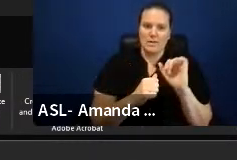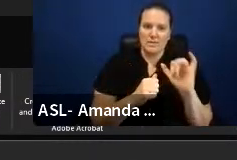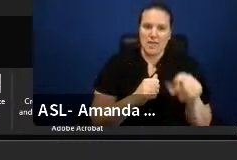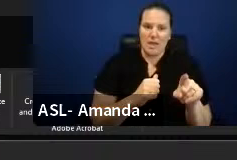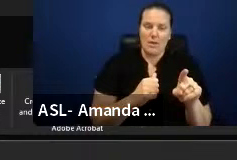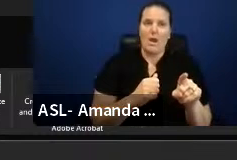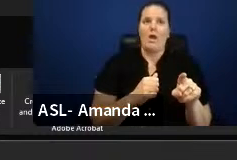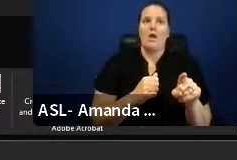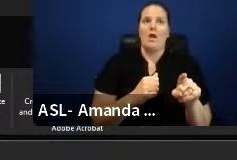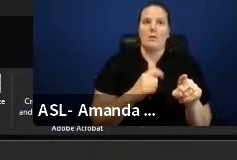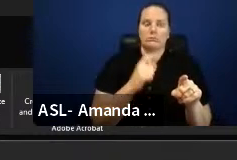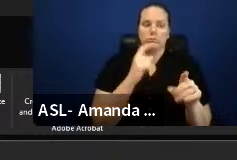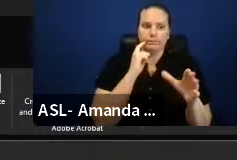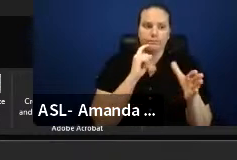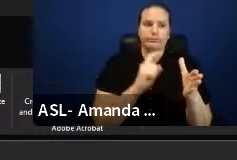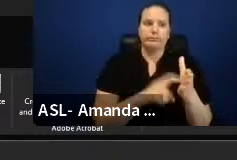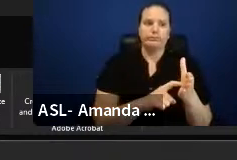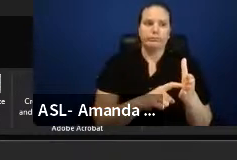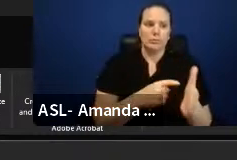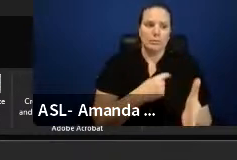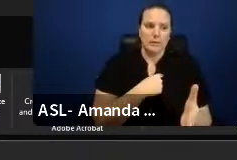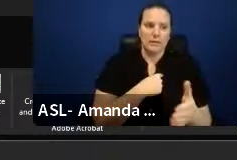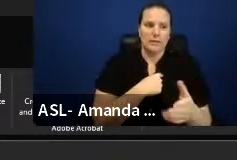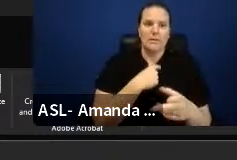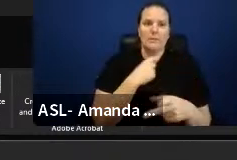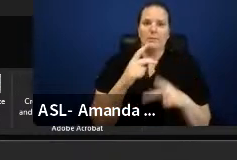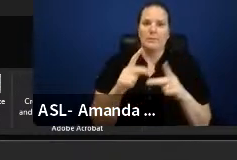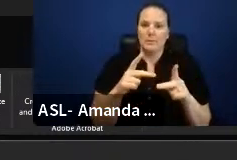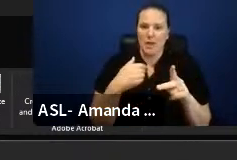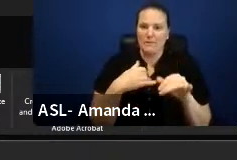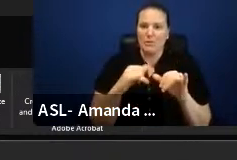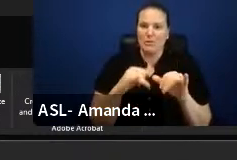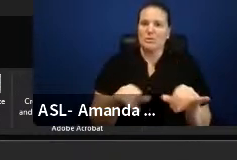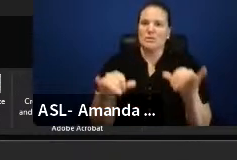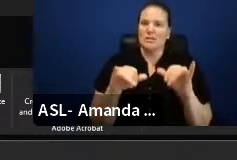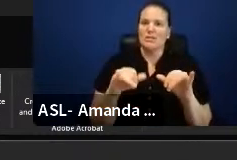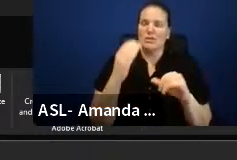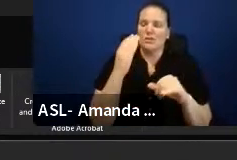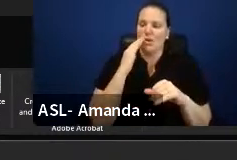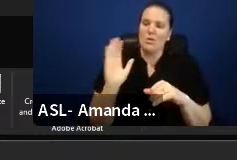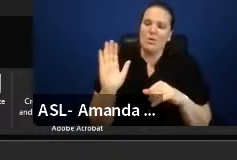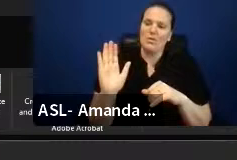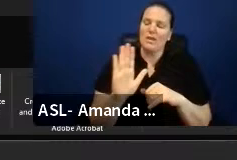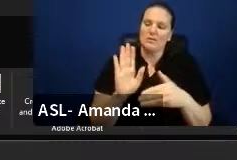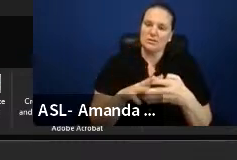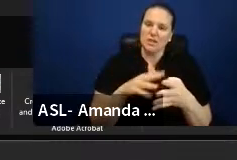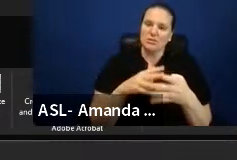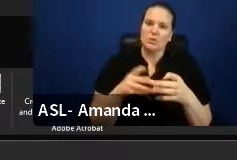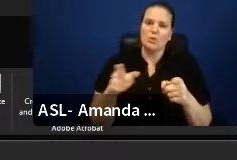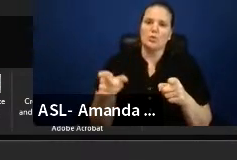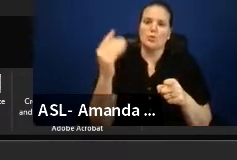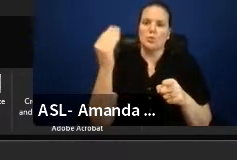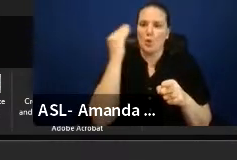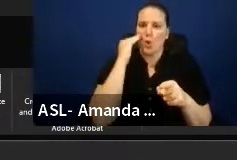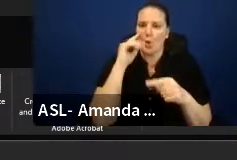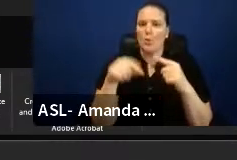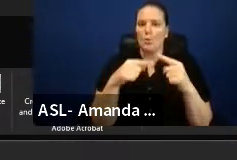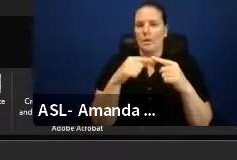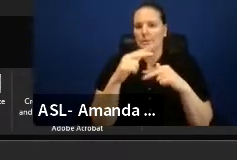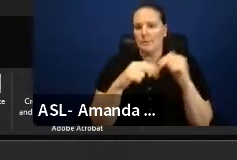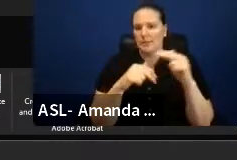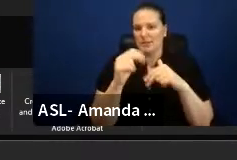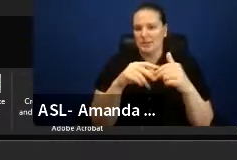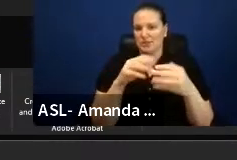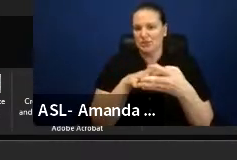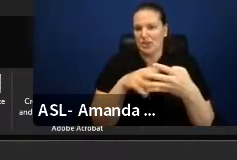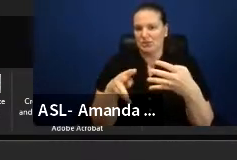sticks out to me. People have their routines, they know their schedules. So you would know when the building schedules are and when the